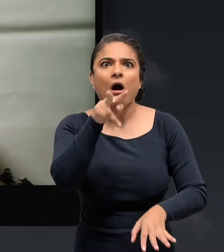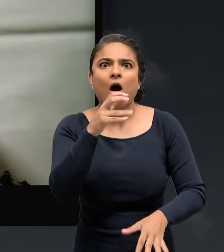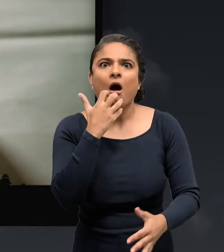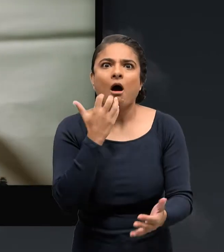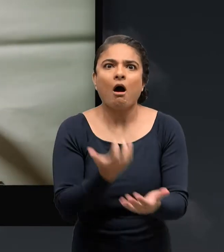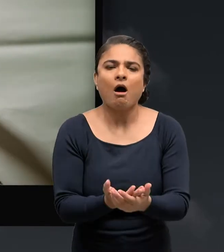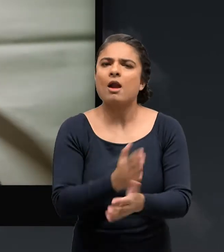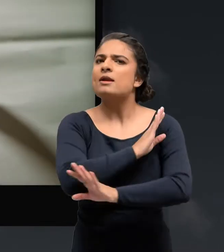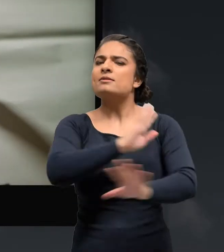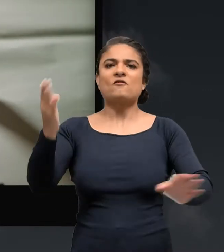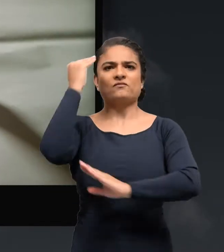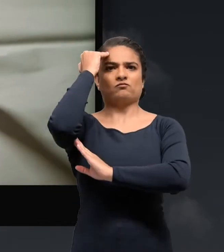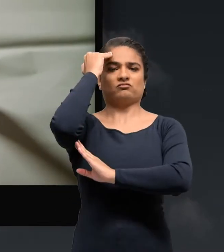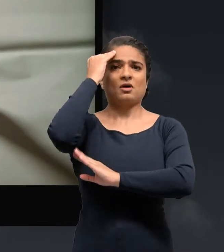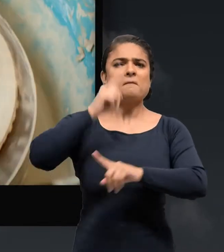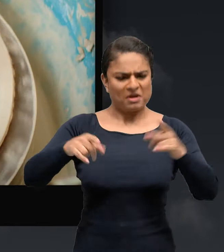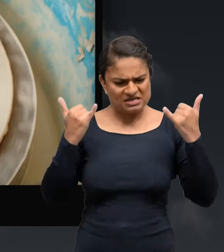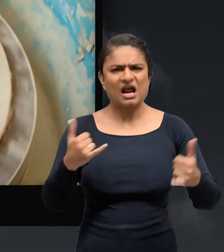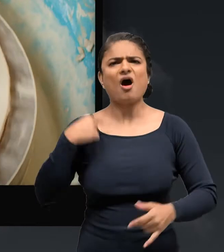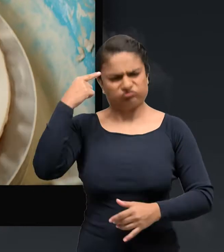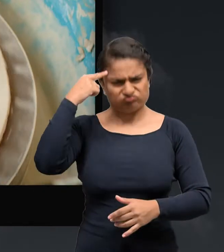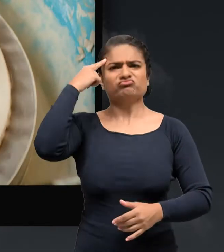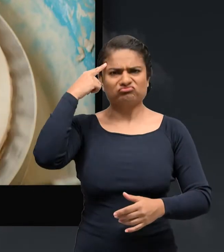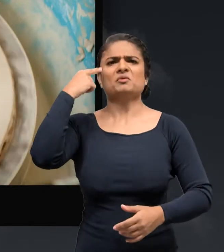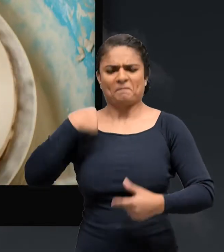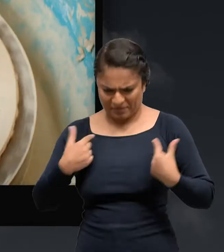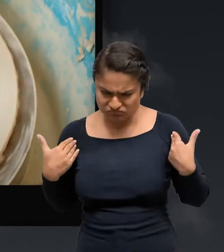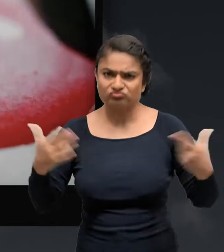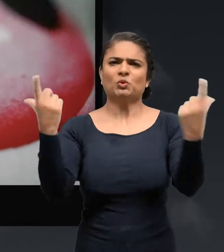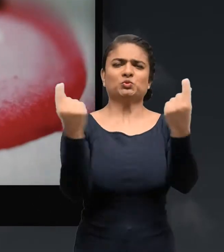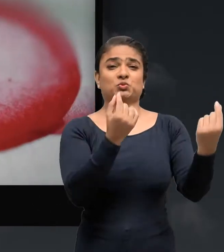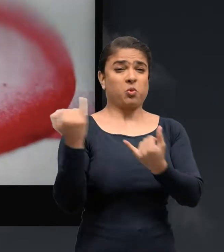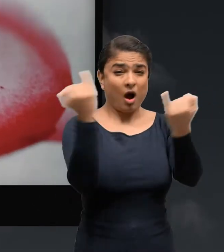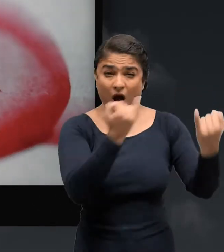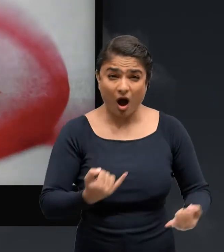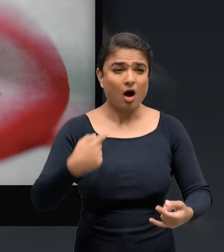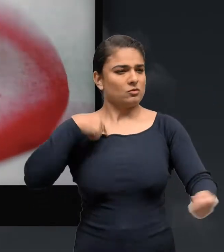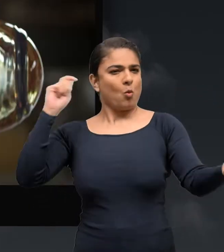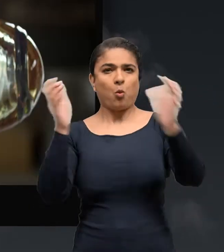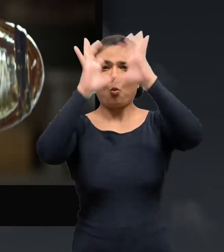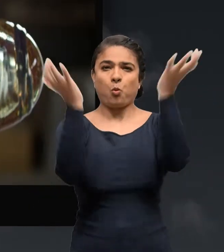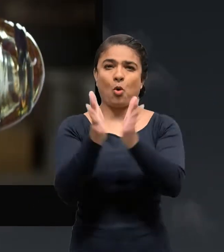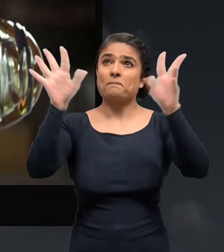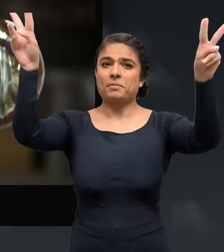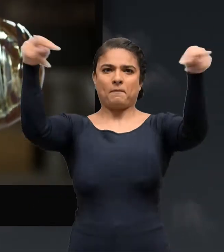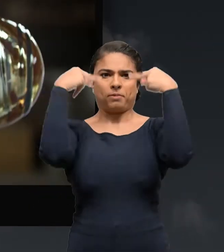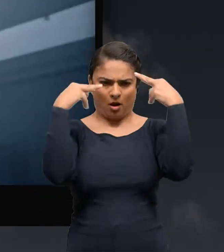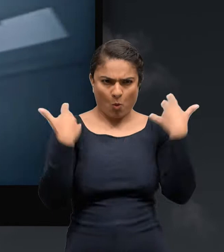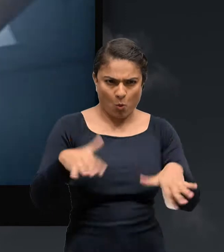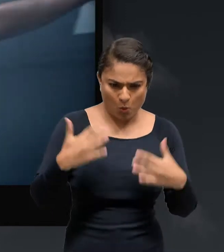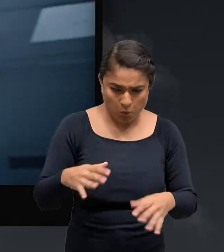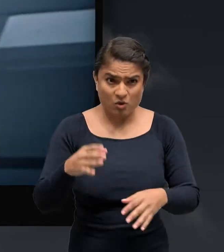Art has been a platform for change since time immemorial. Through art, our world's perspective is questioned,